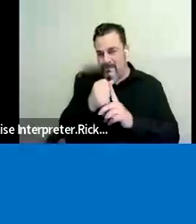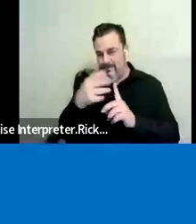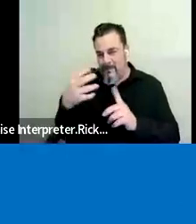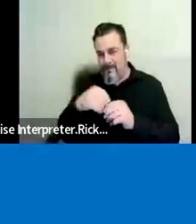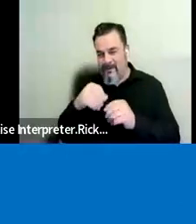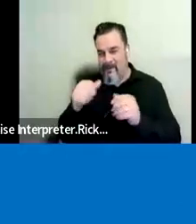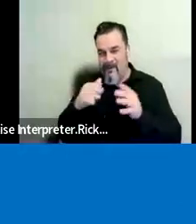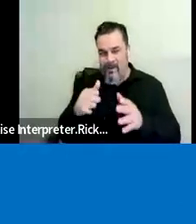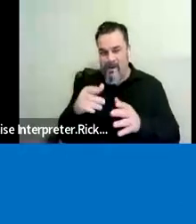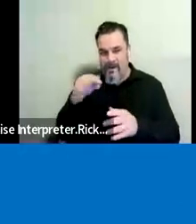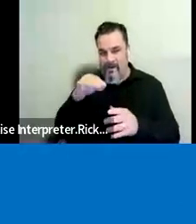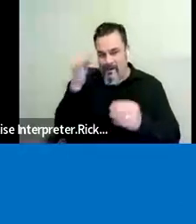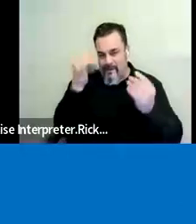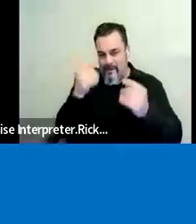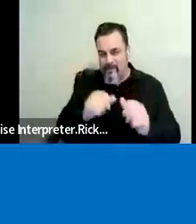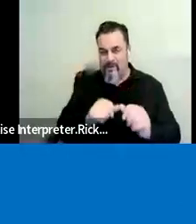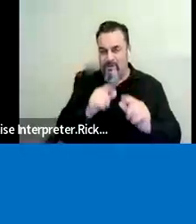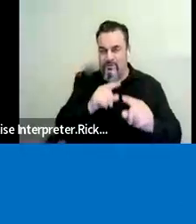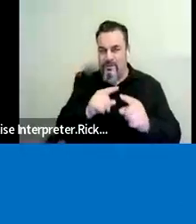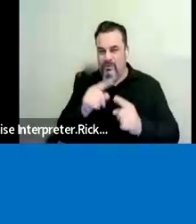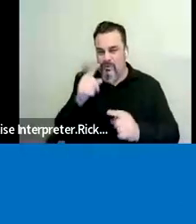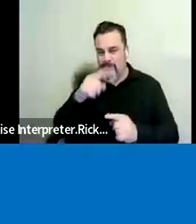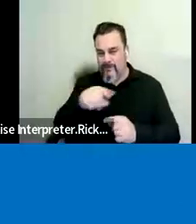thinking about how you can respond to these questions.